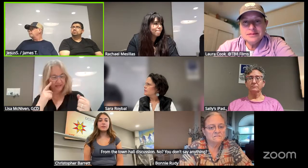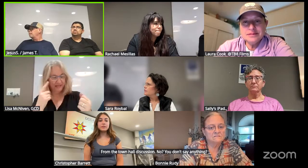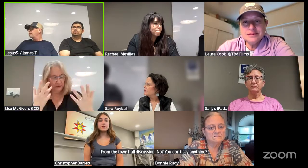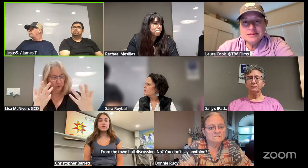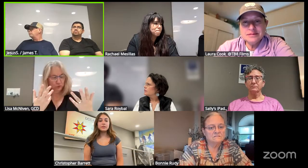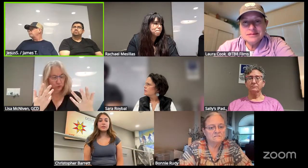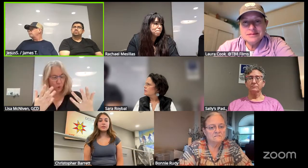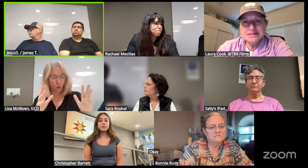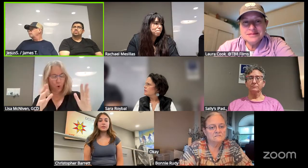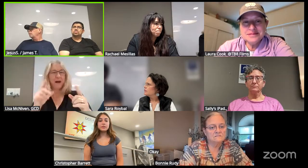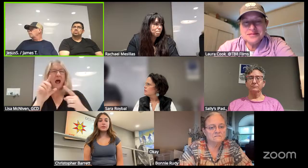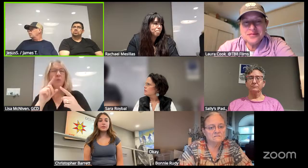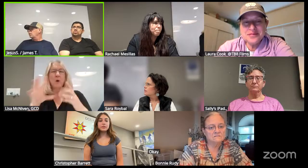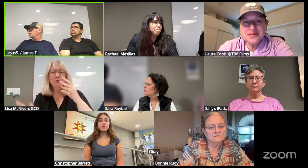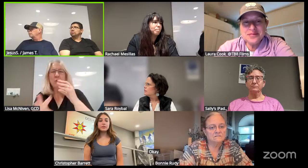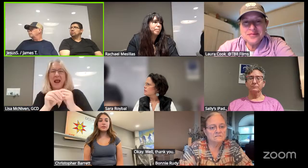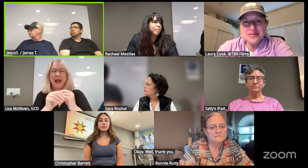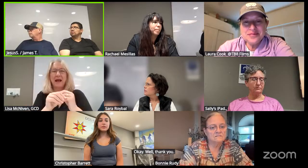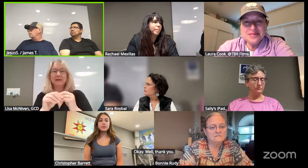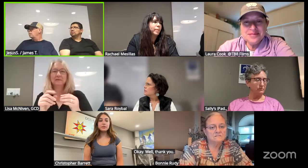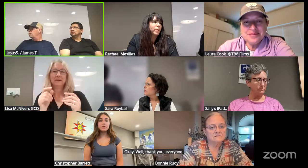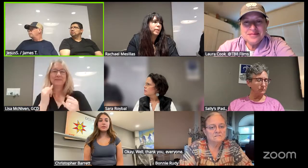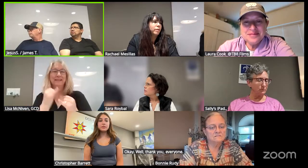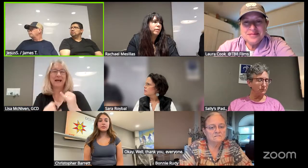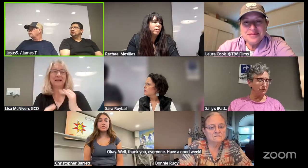okay. Well, thank you, everyone. I believe